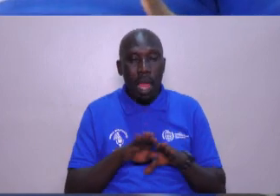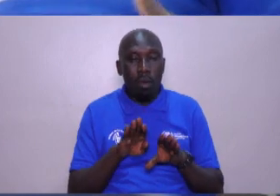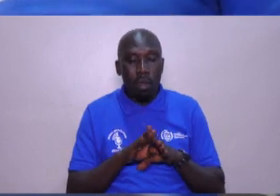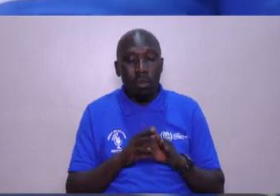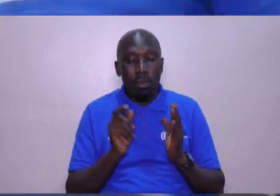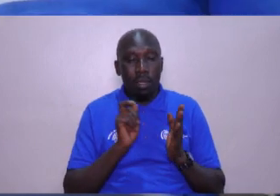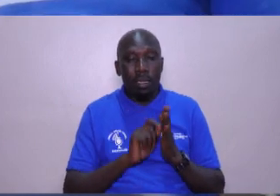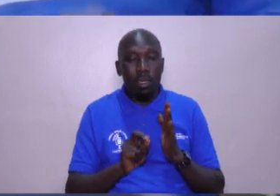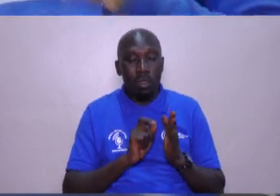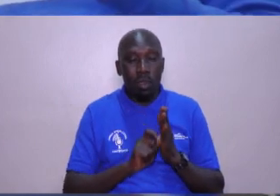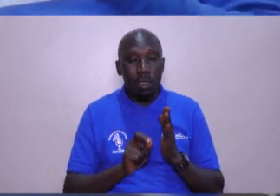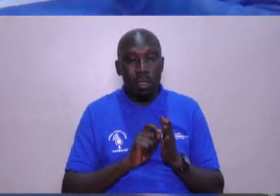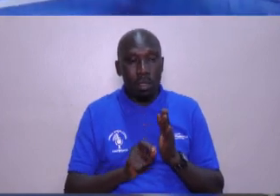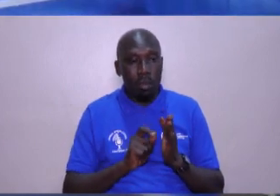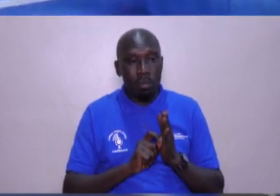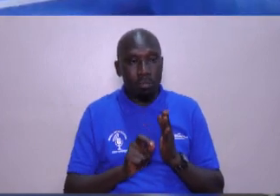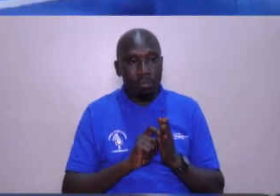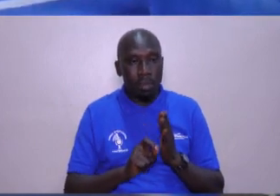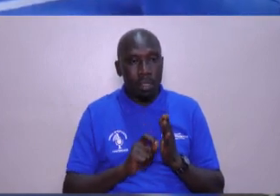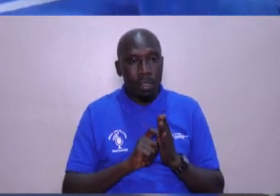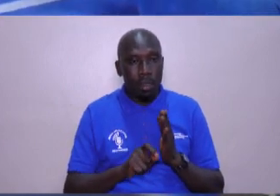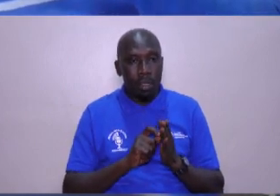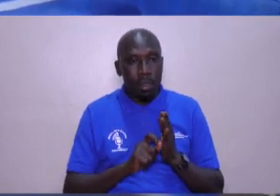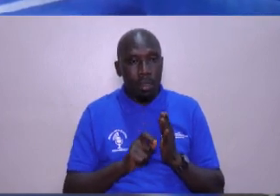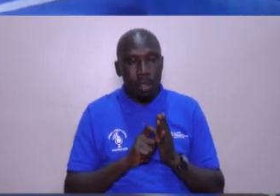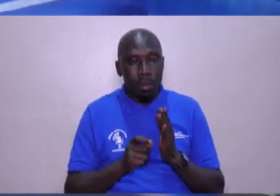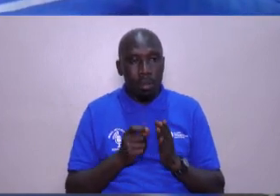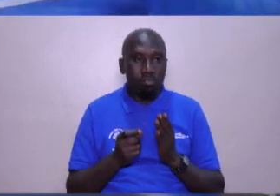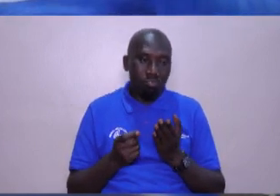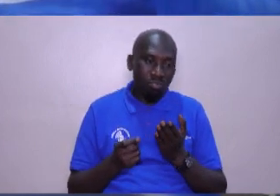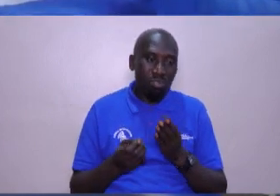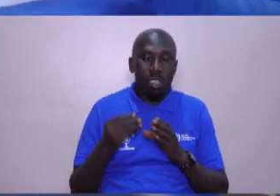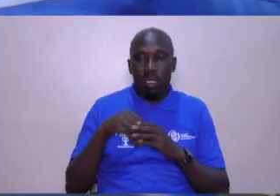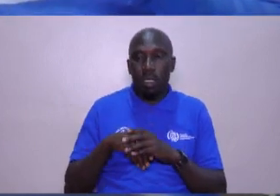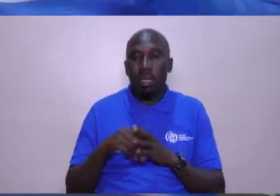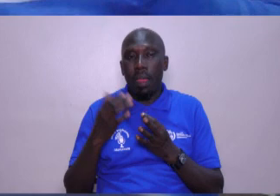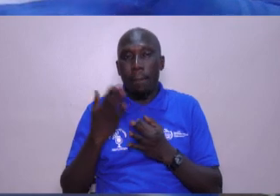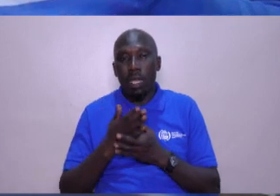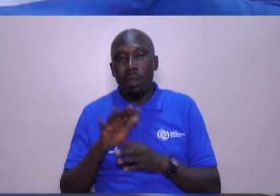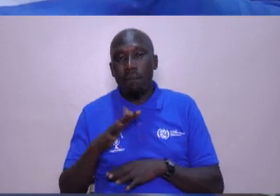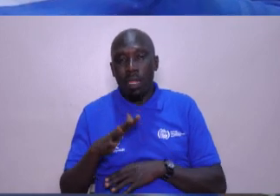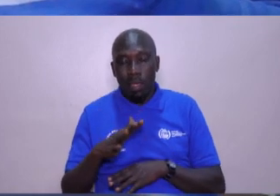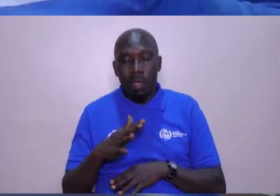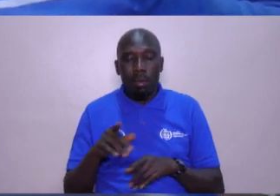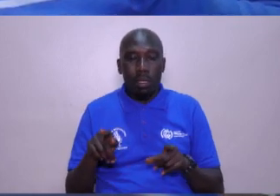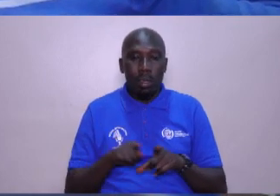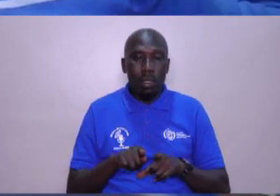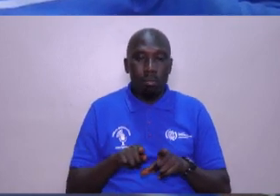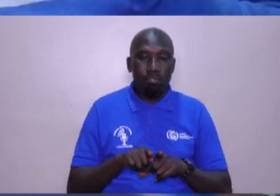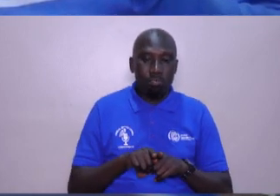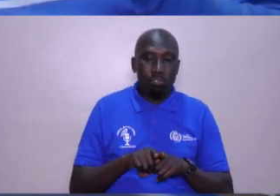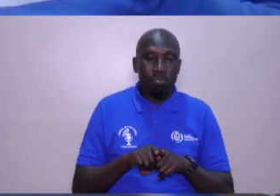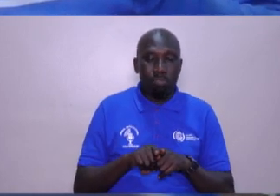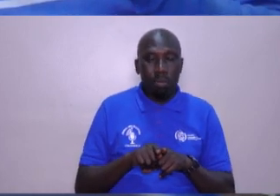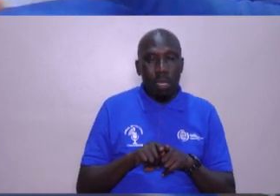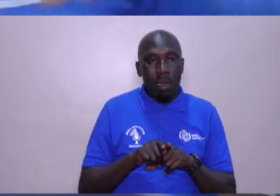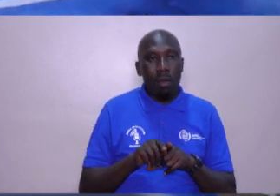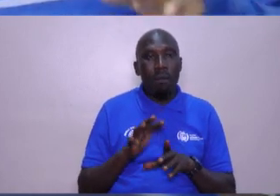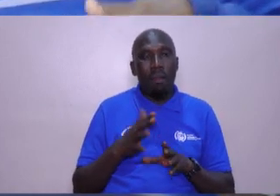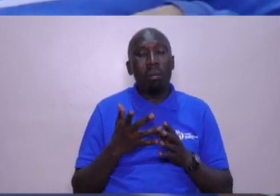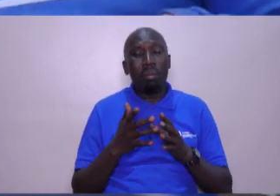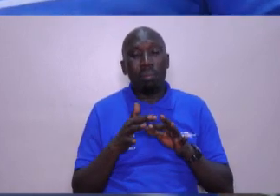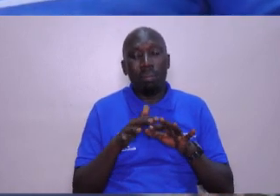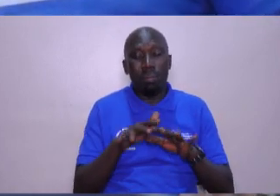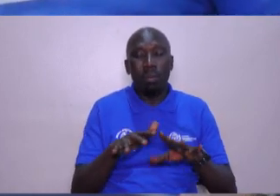describe the drip is in, in the middle of the pipe, and water is going on the ground or the crop in the ground,